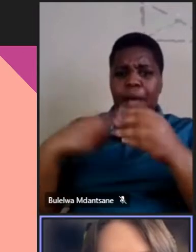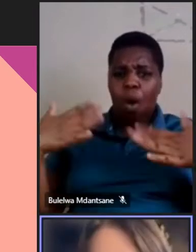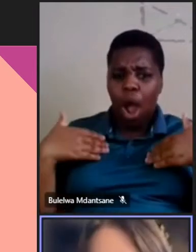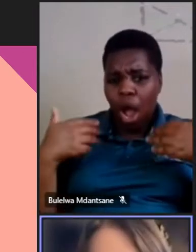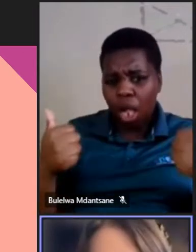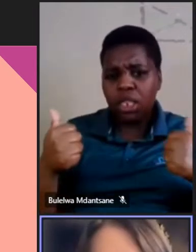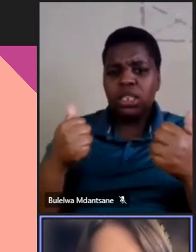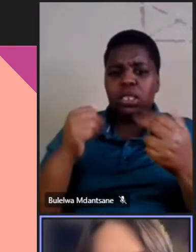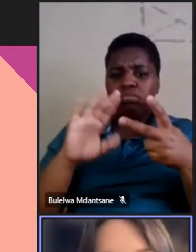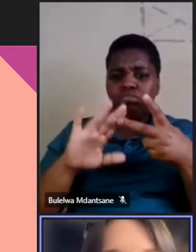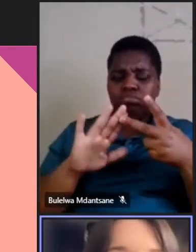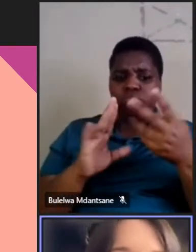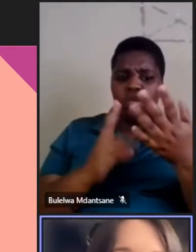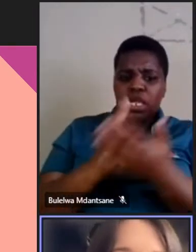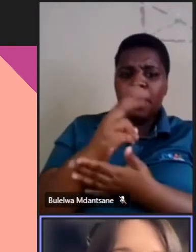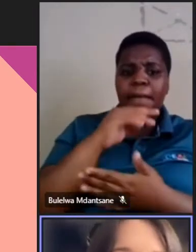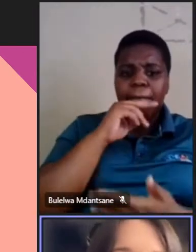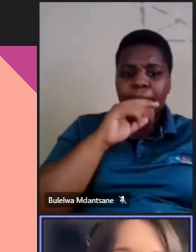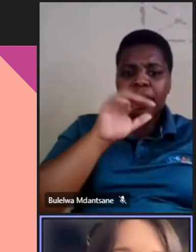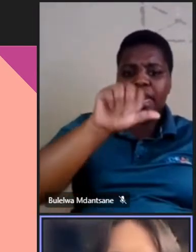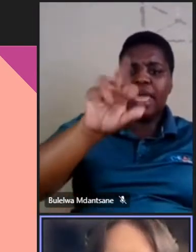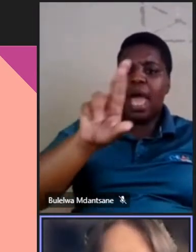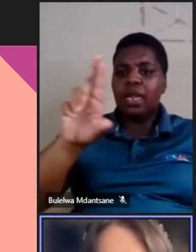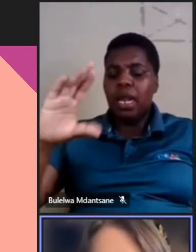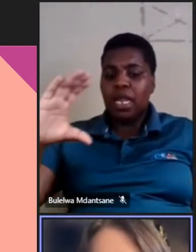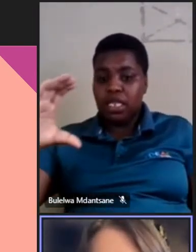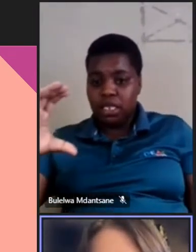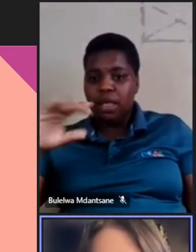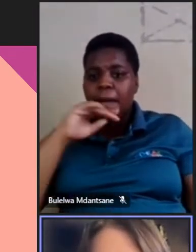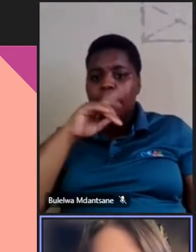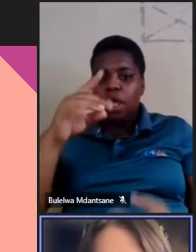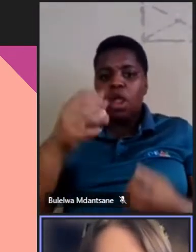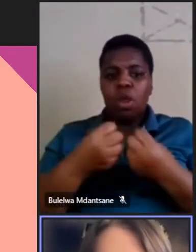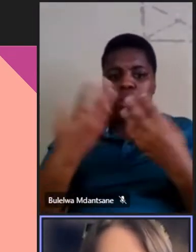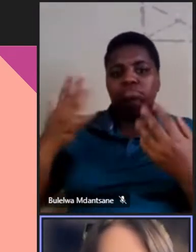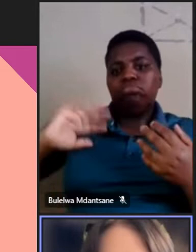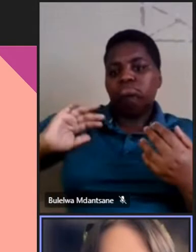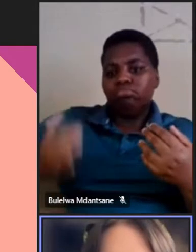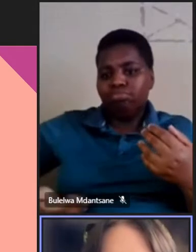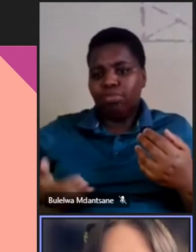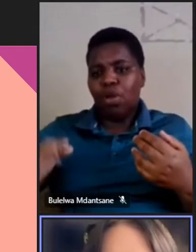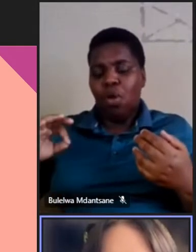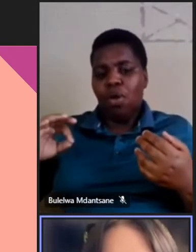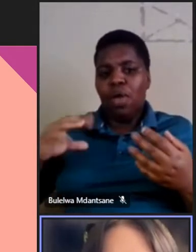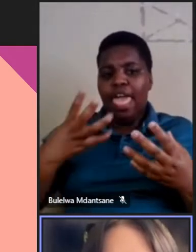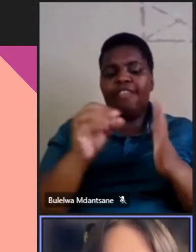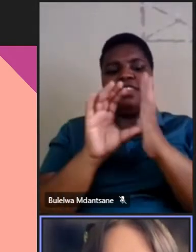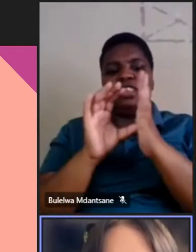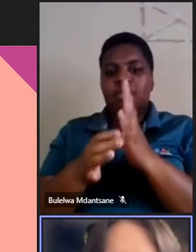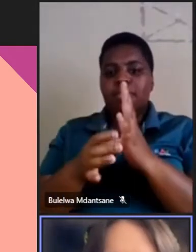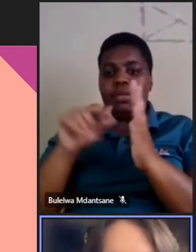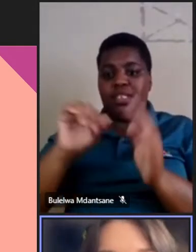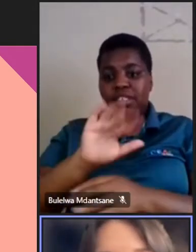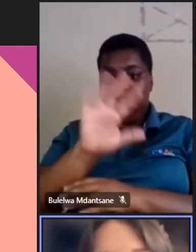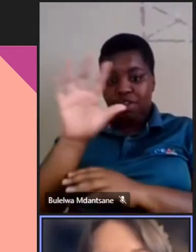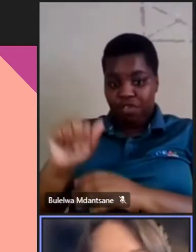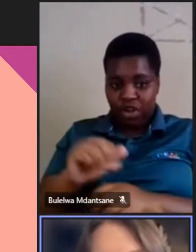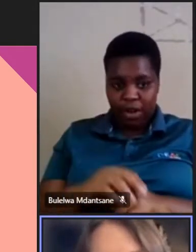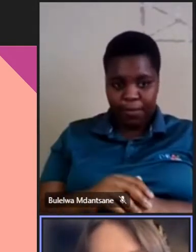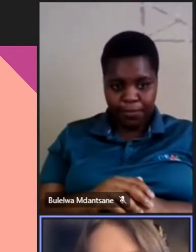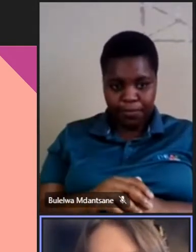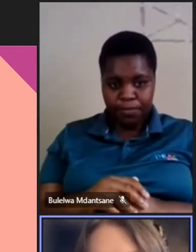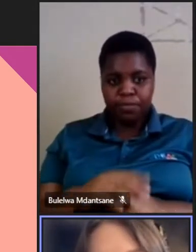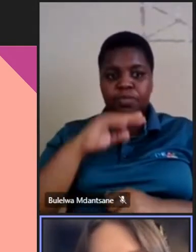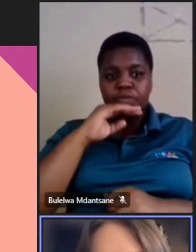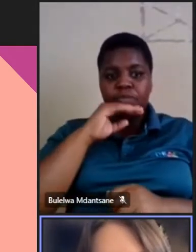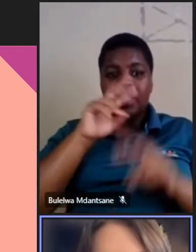rights, so SRHR, needs and challenges of adolescent girls and young women with disabilities in South Africa. From the Year 1